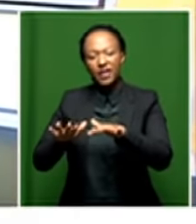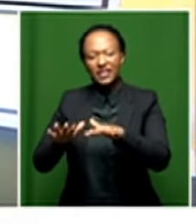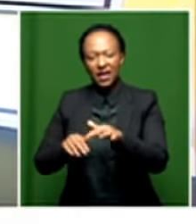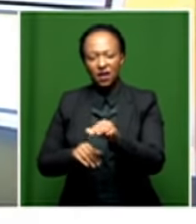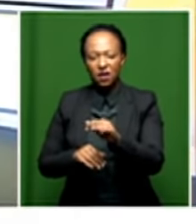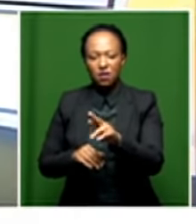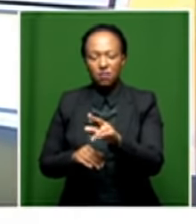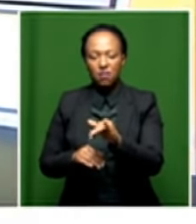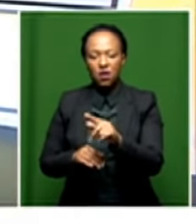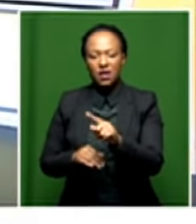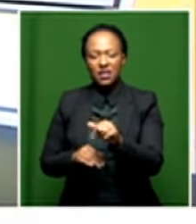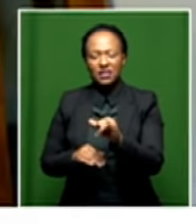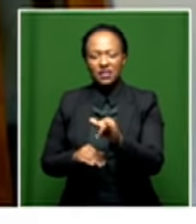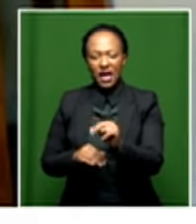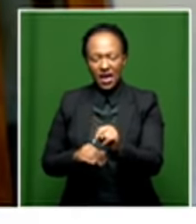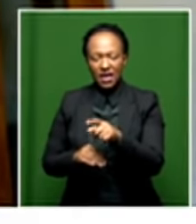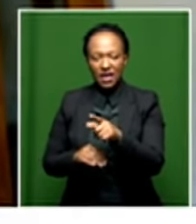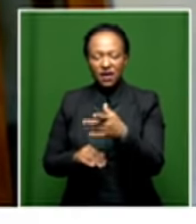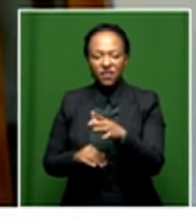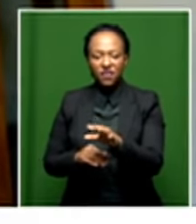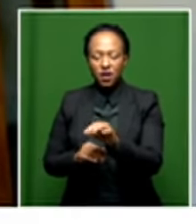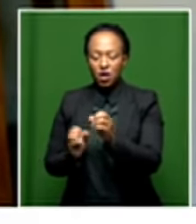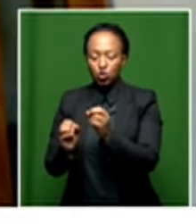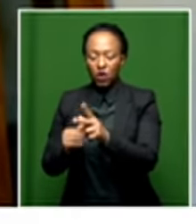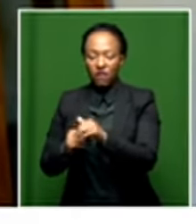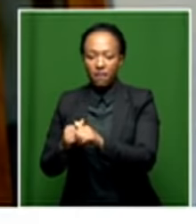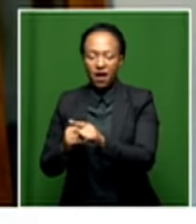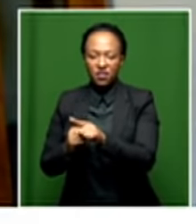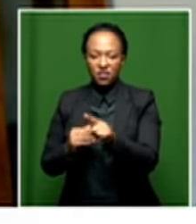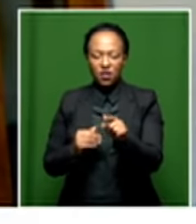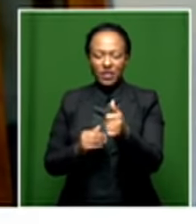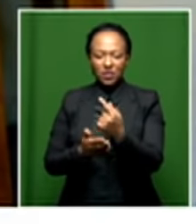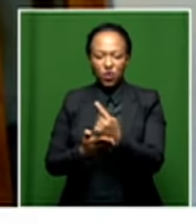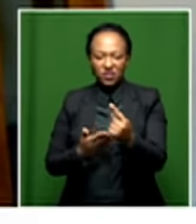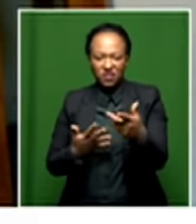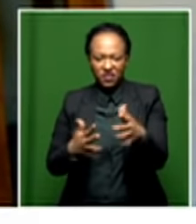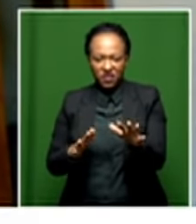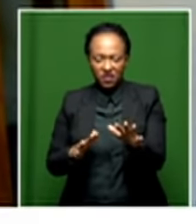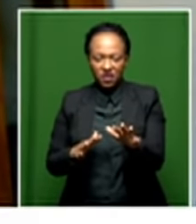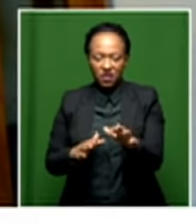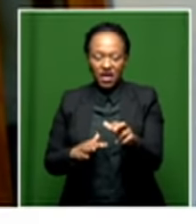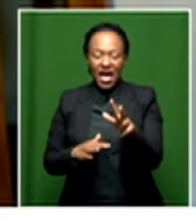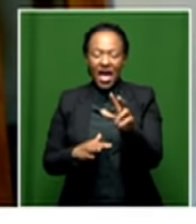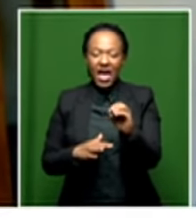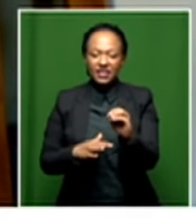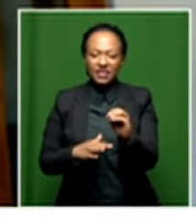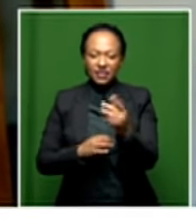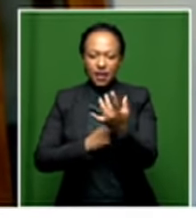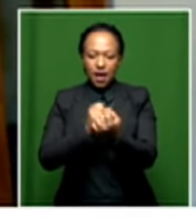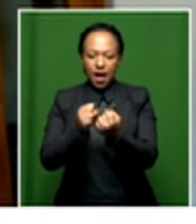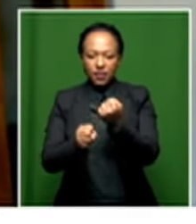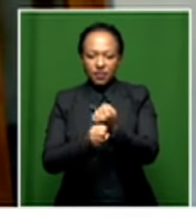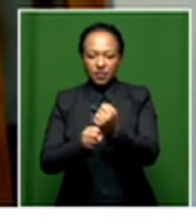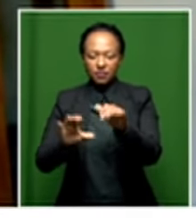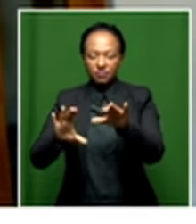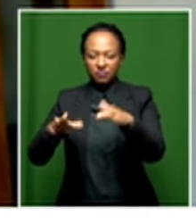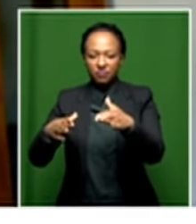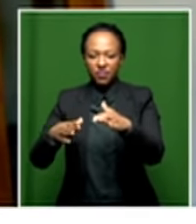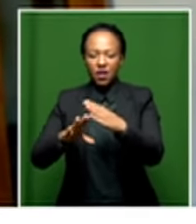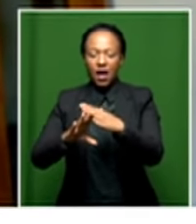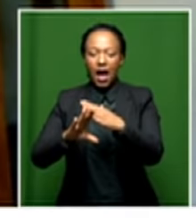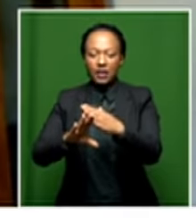or 12 weeks and said that in the 80-year plus, their antibodies was